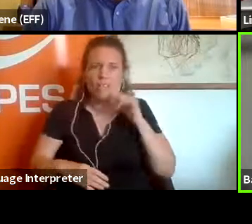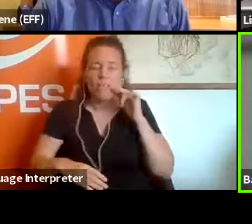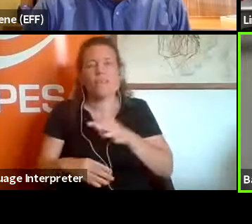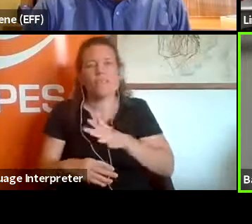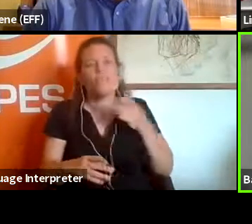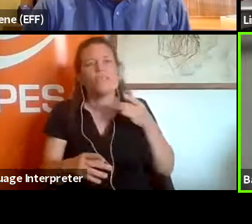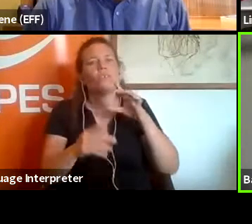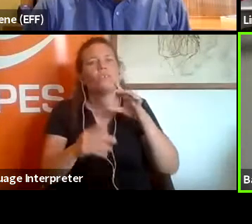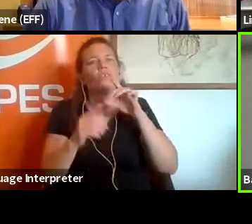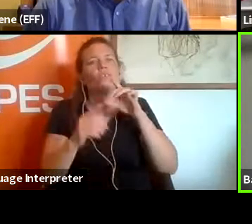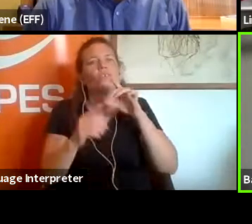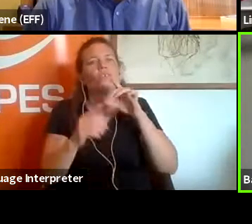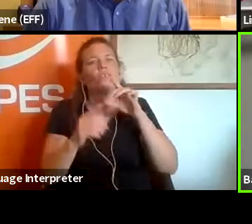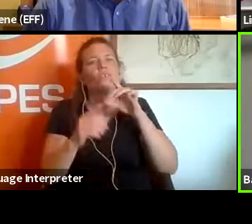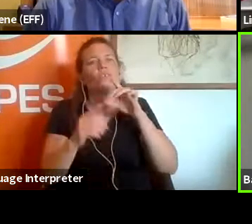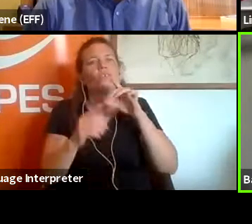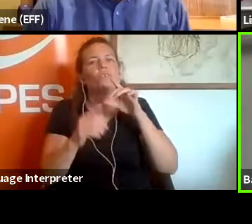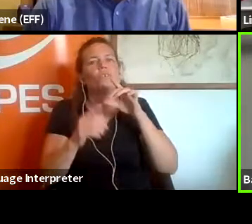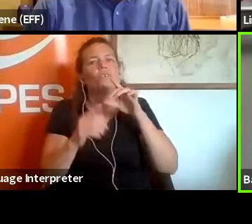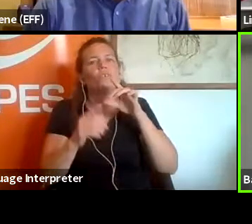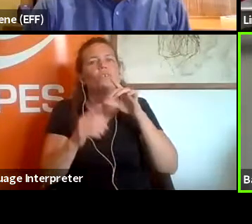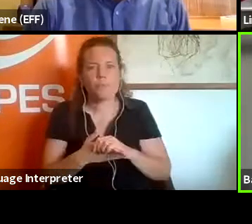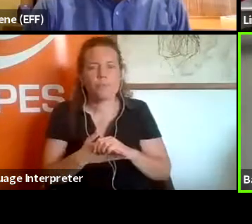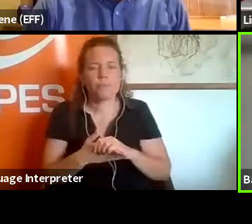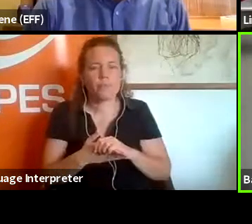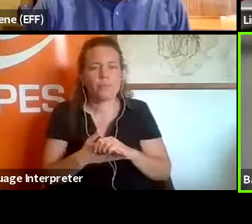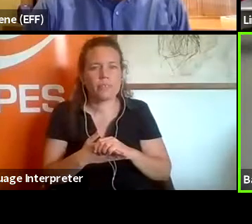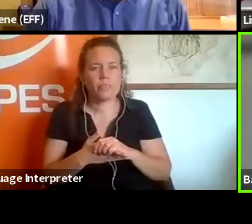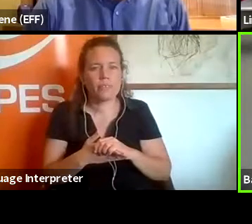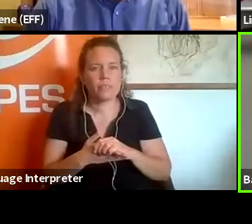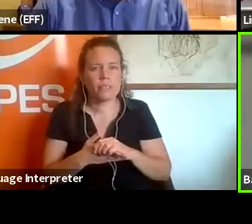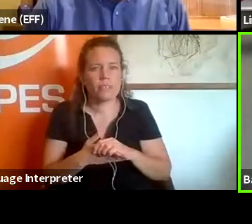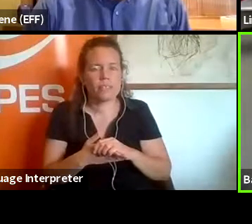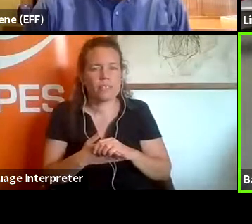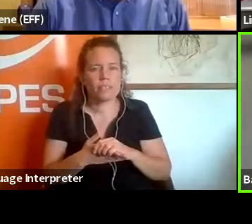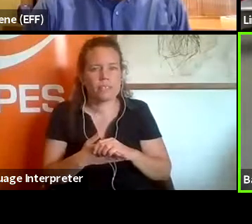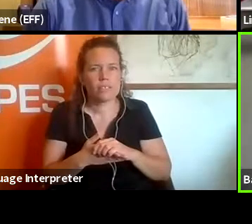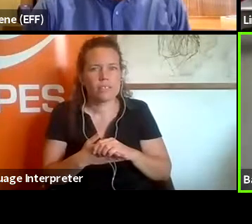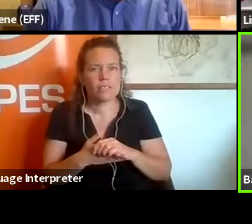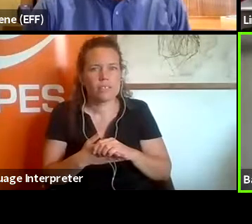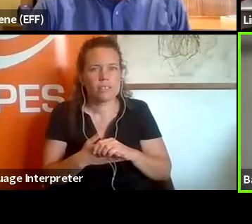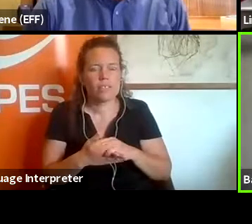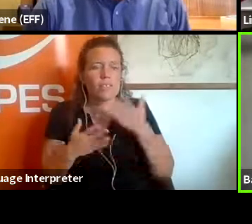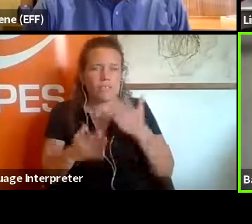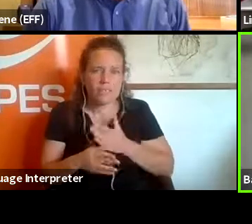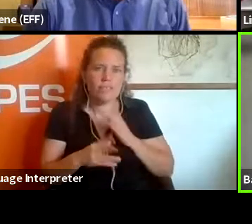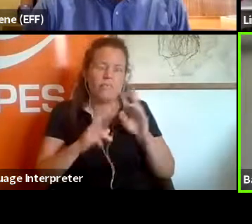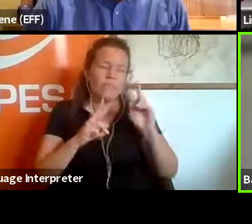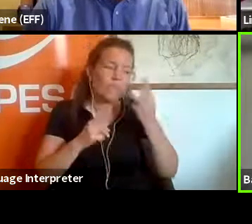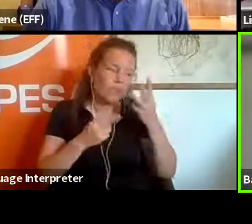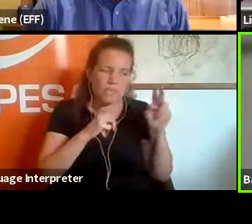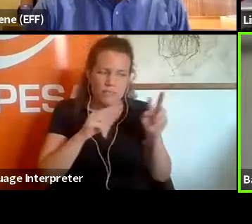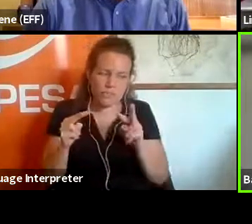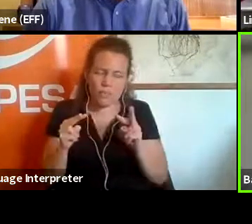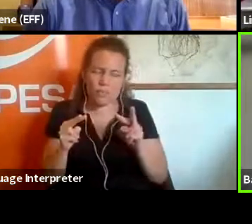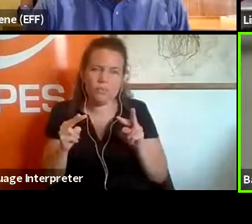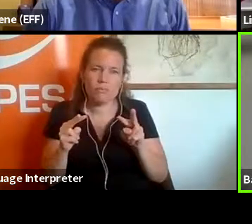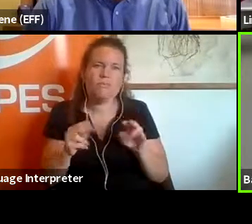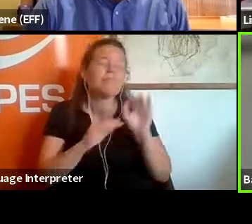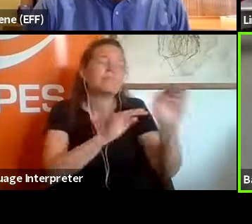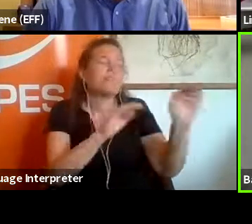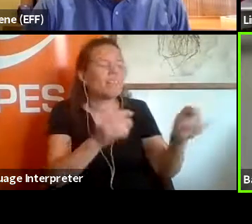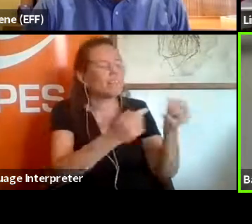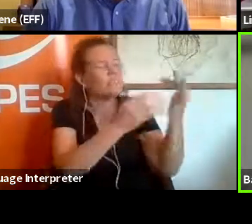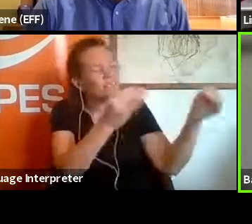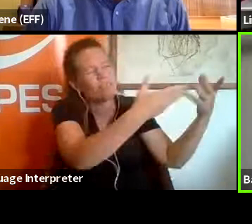is really make sure that somebody reviews it. Having a proper review from different